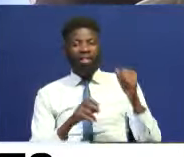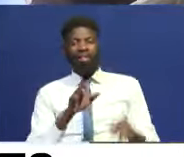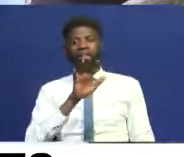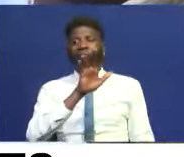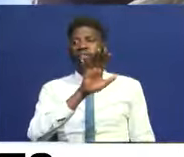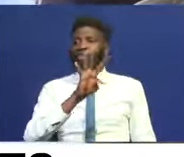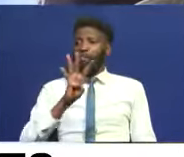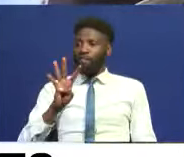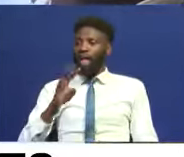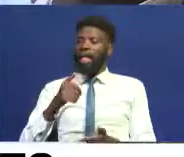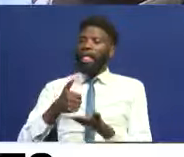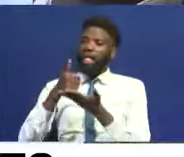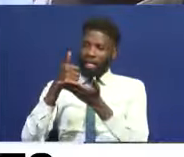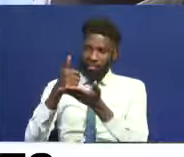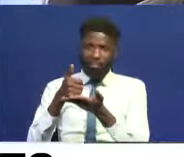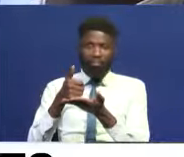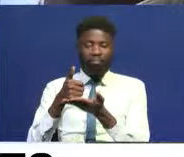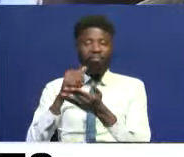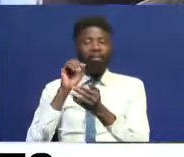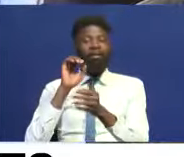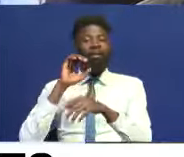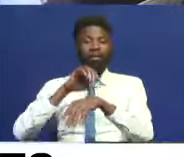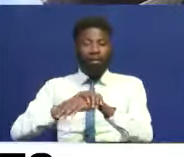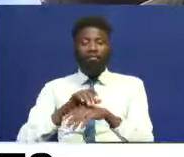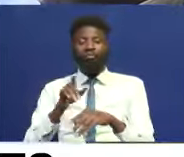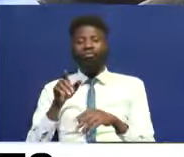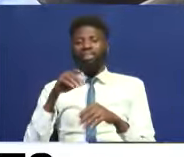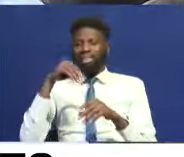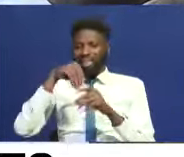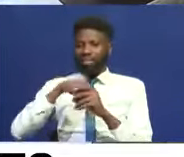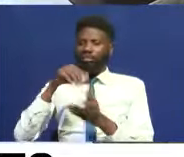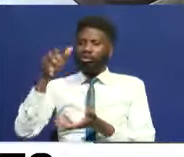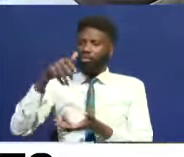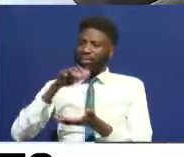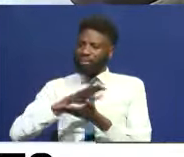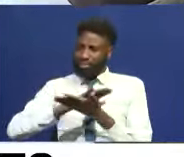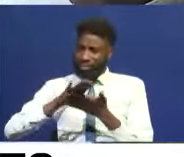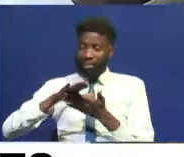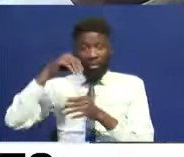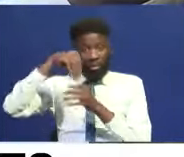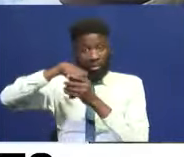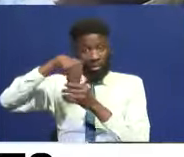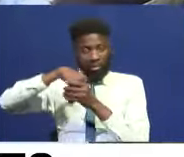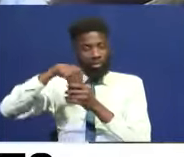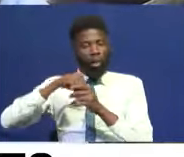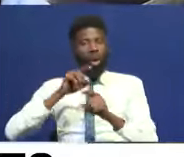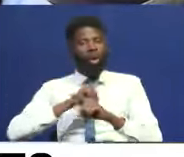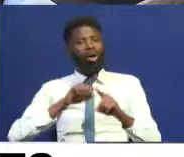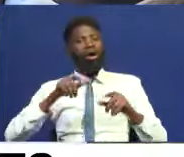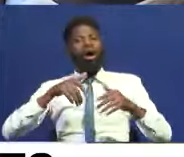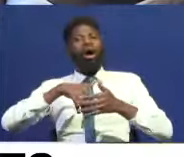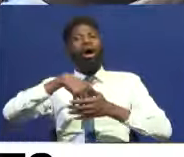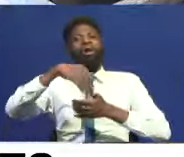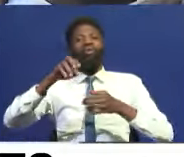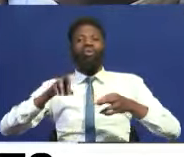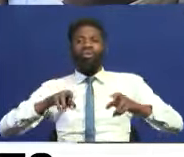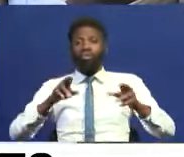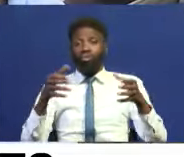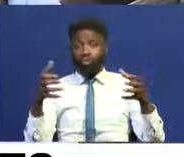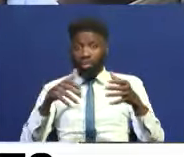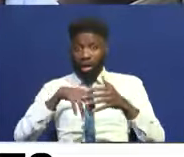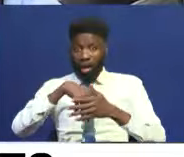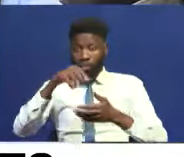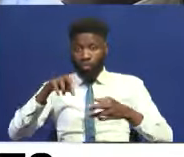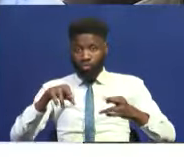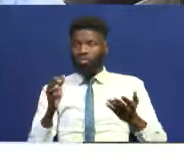kujua ni kina nani, walikuwa ndani ya clean shelf, sio kwa barabara, walikuwa ndani ya supermarket. Wale wa barabara ndio hawa unaona